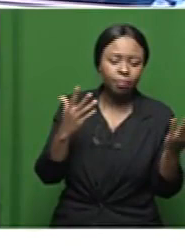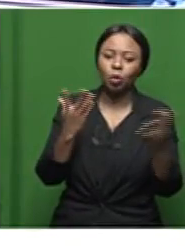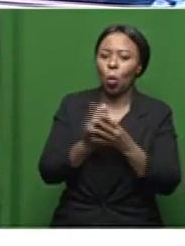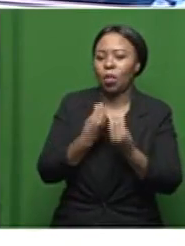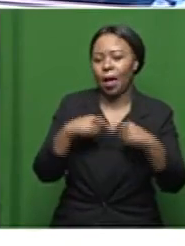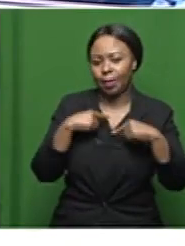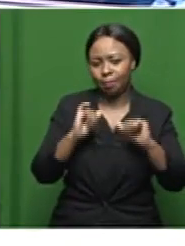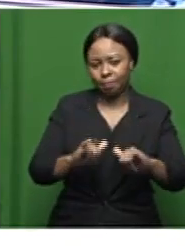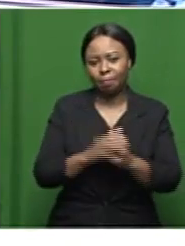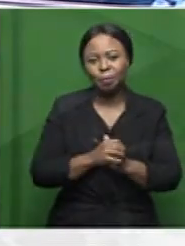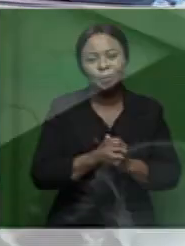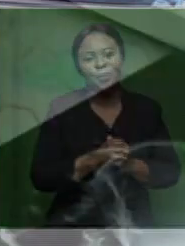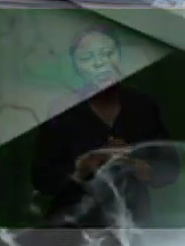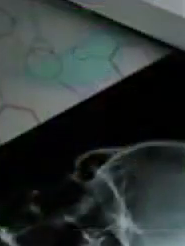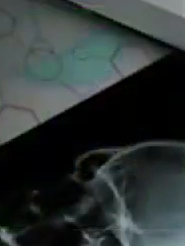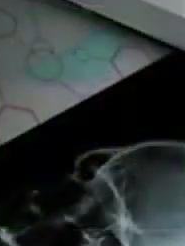us.